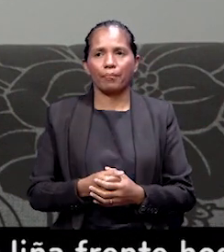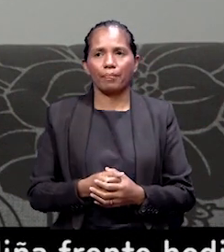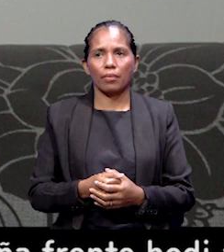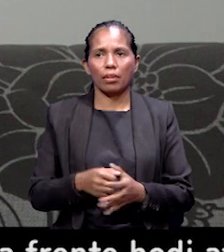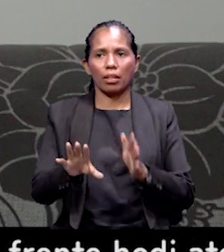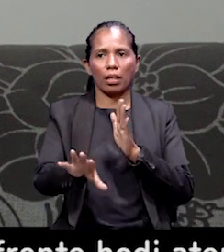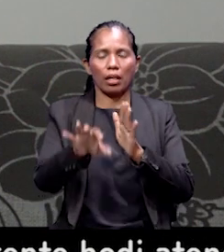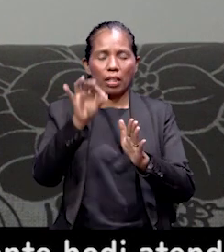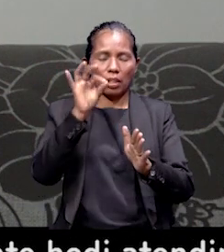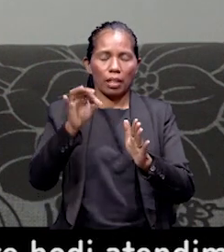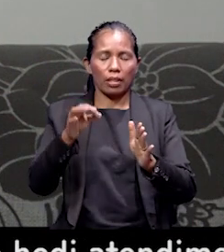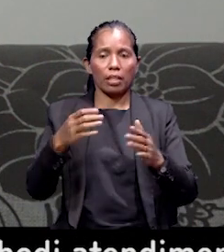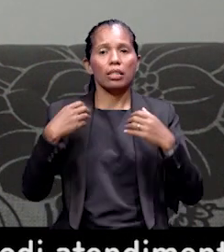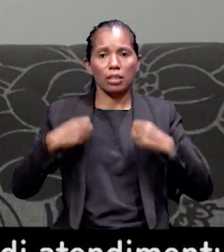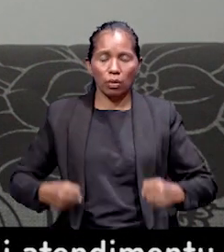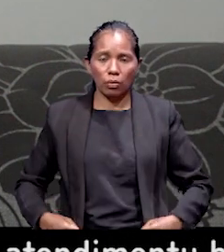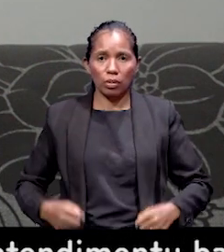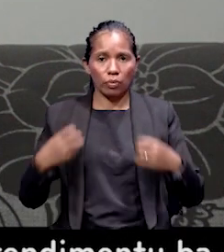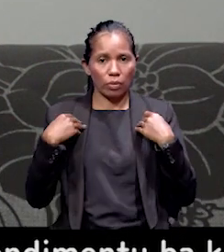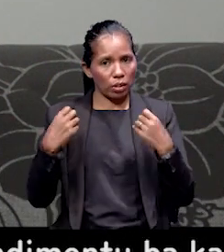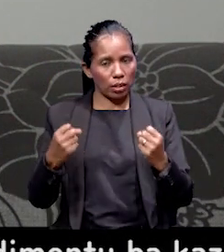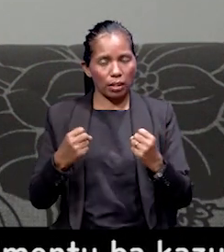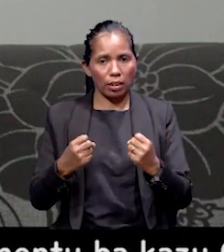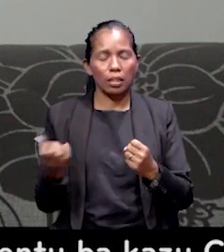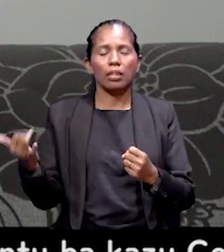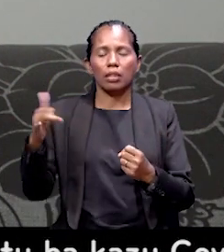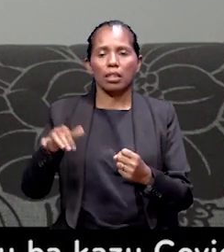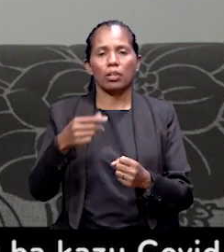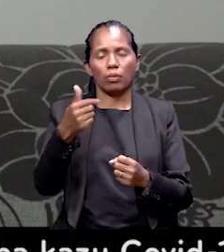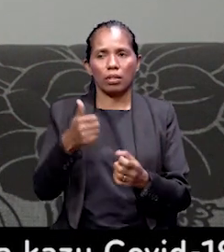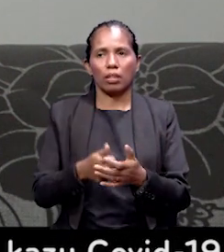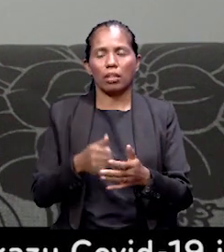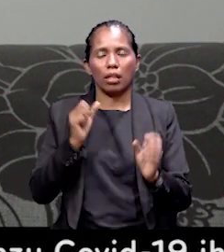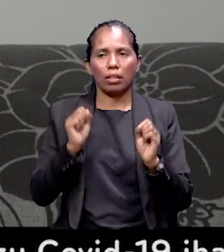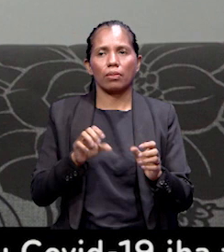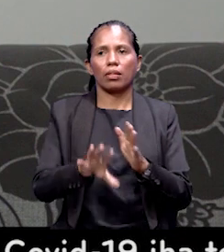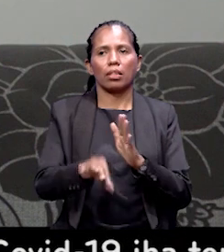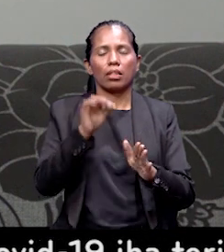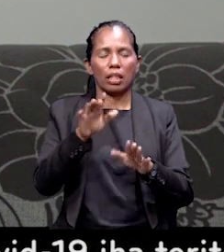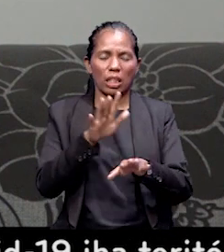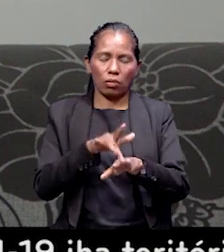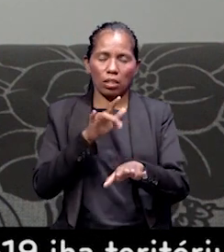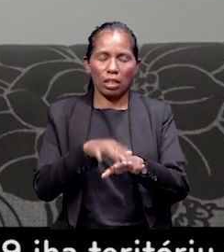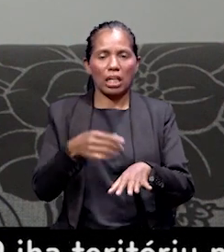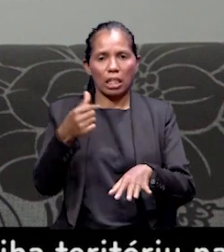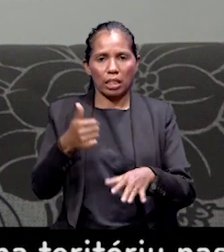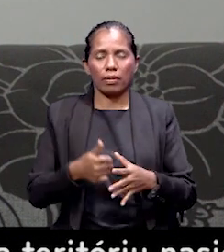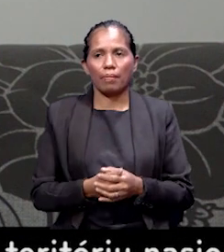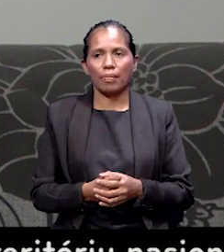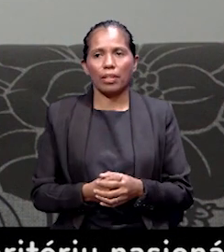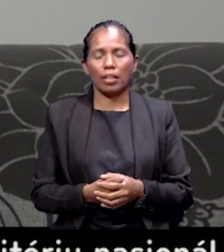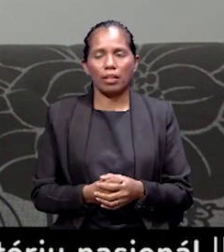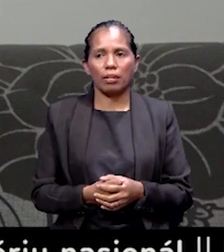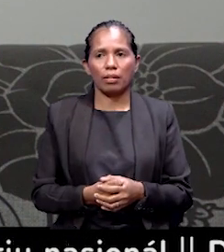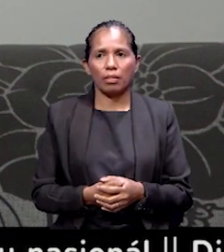hetanon sistema imuni i sira uituan det nan ni probabilidade at hetane ki kona hetan infeksaun ne ki kona, maka